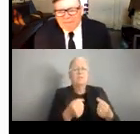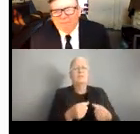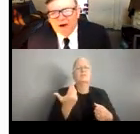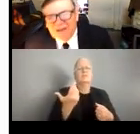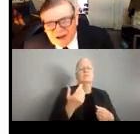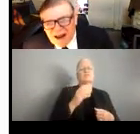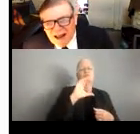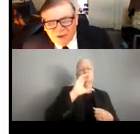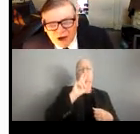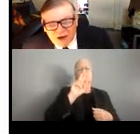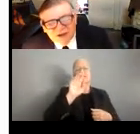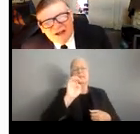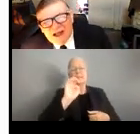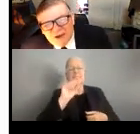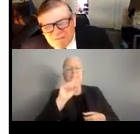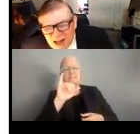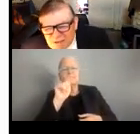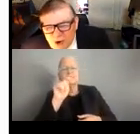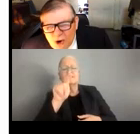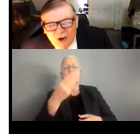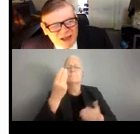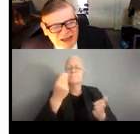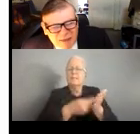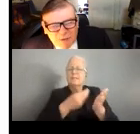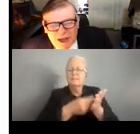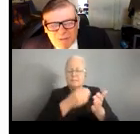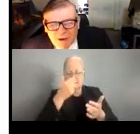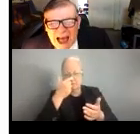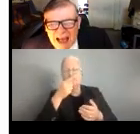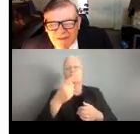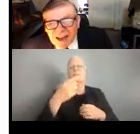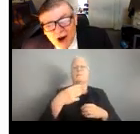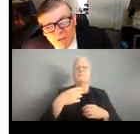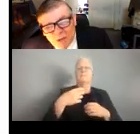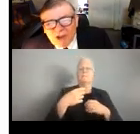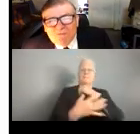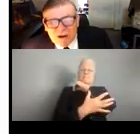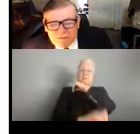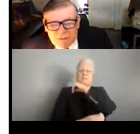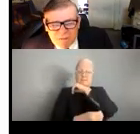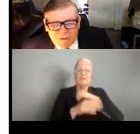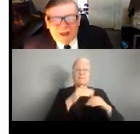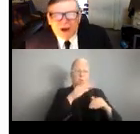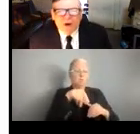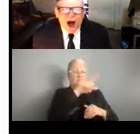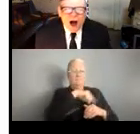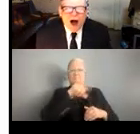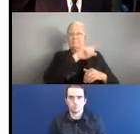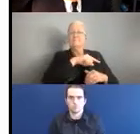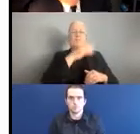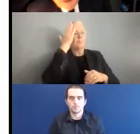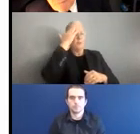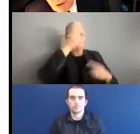that map of poverty around the world, there is much more that disabled people have in common with most people who